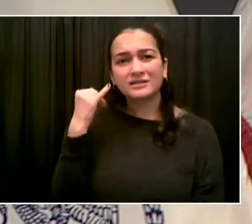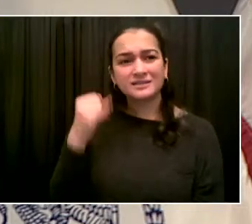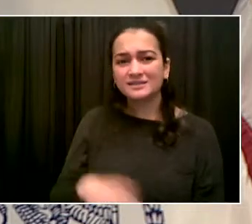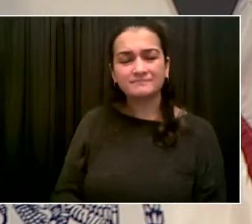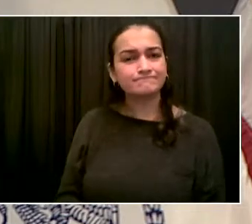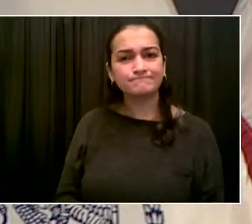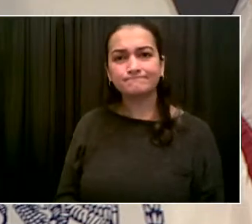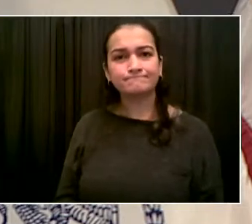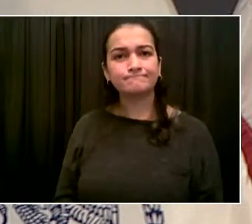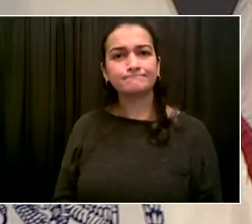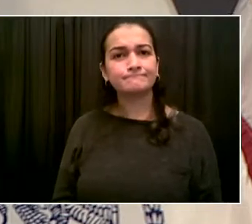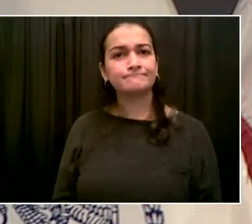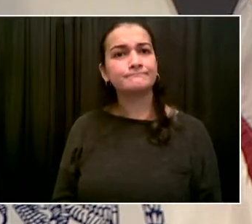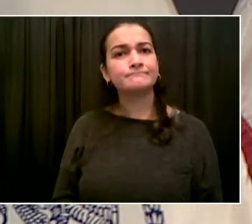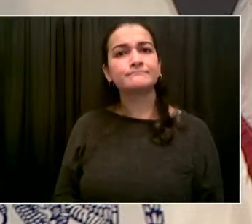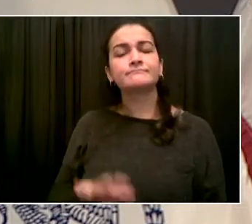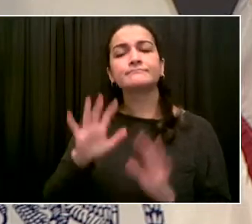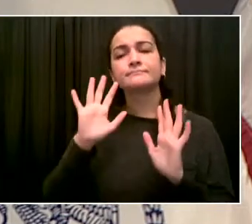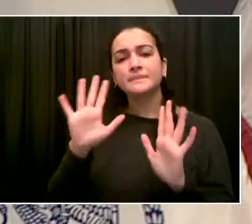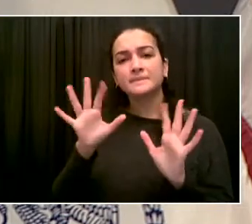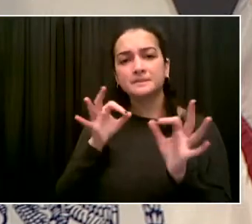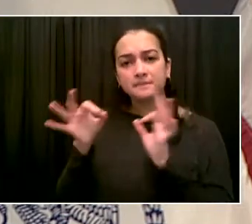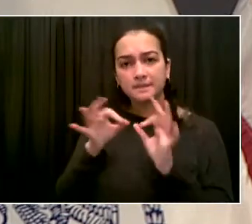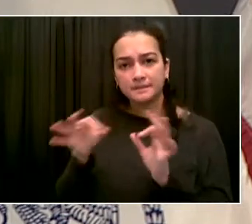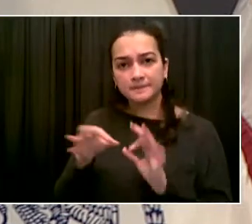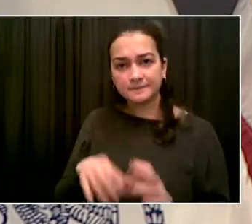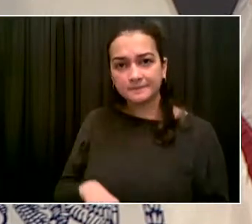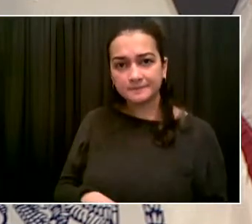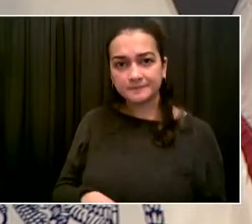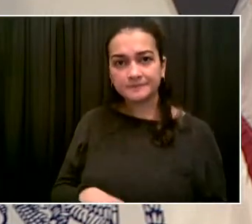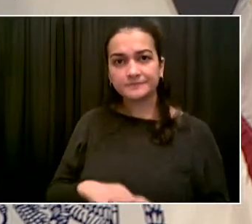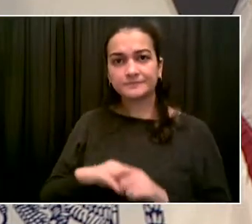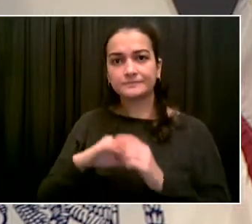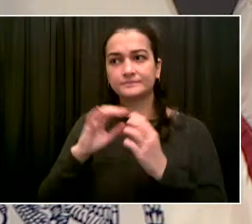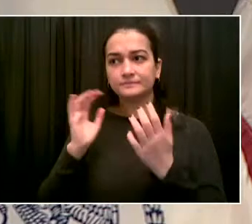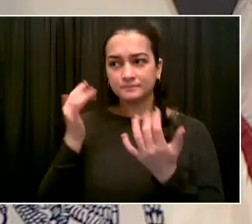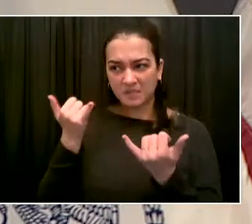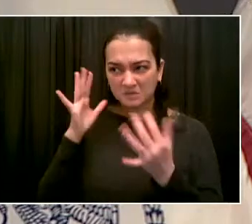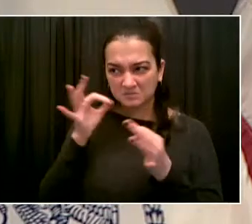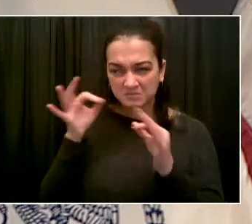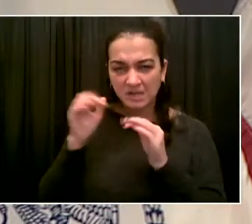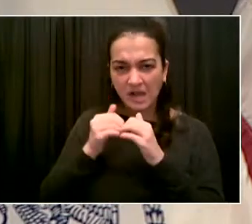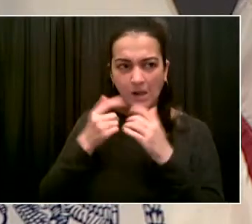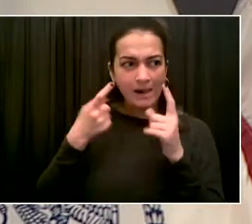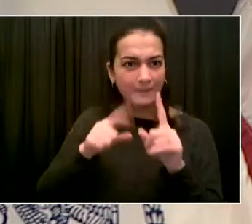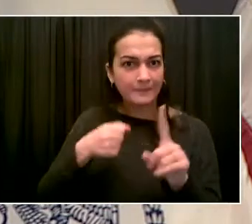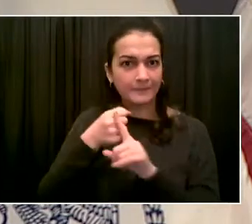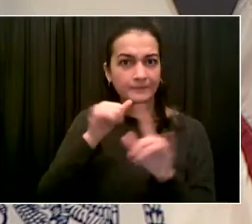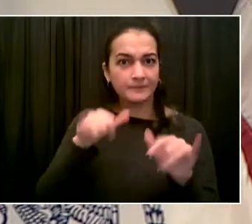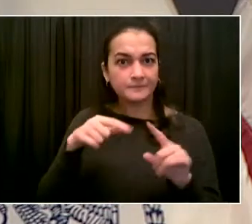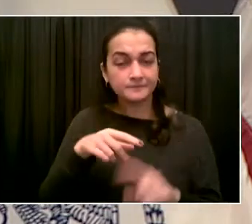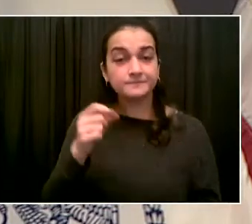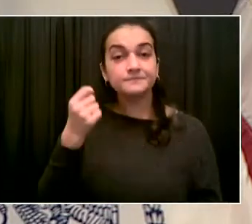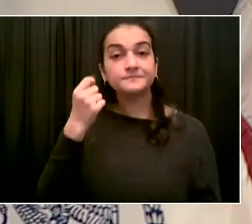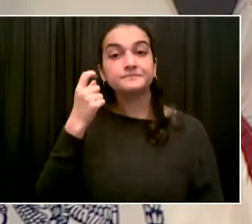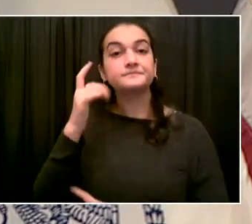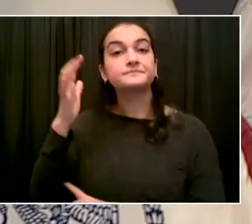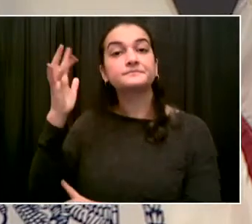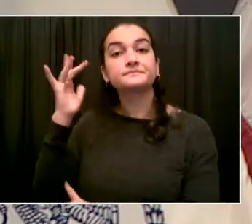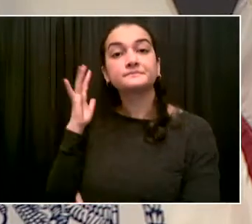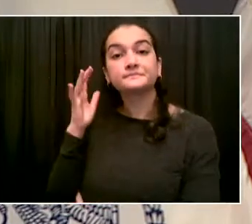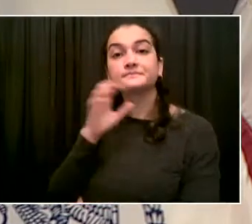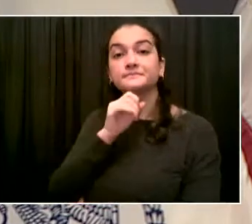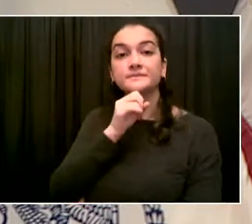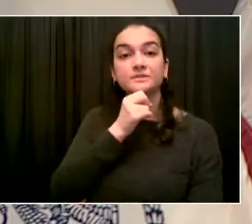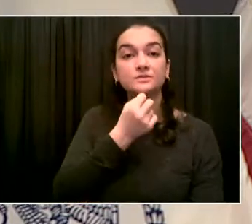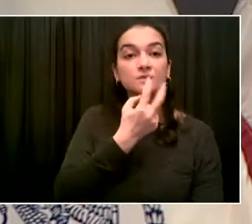the 12 to 17-year-olds that understandably caused our healthcare officials to think that